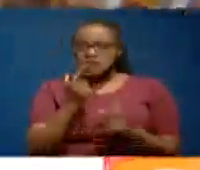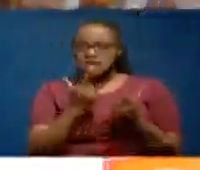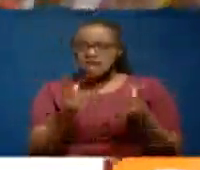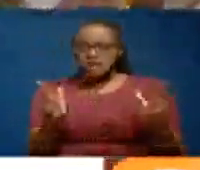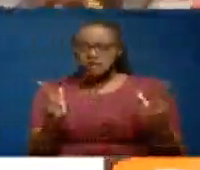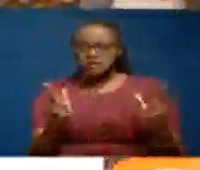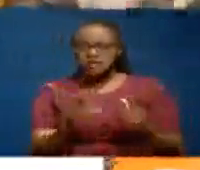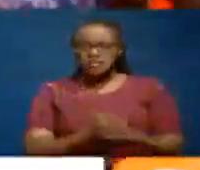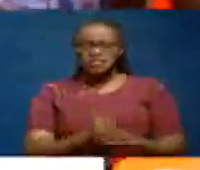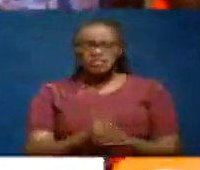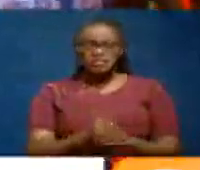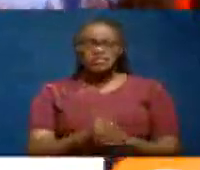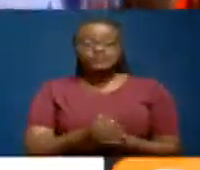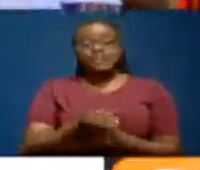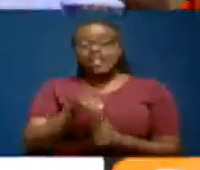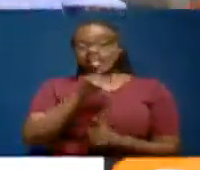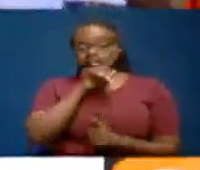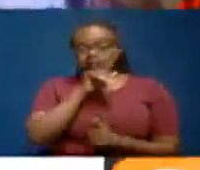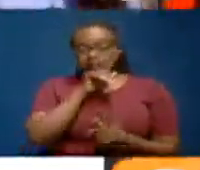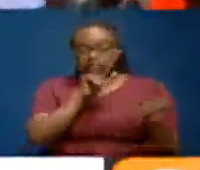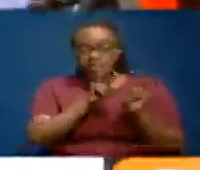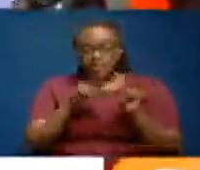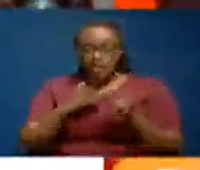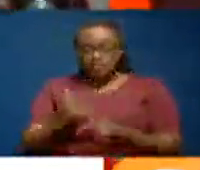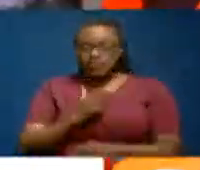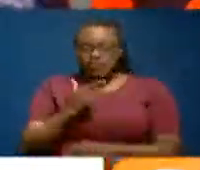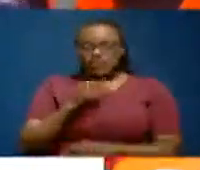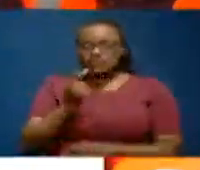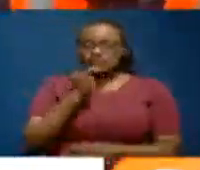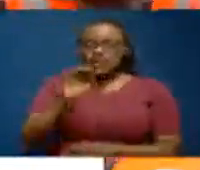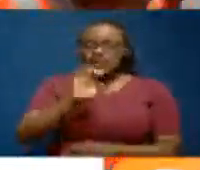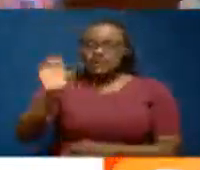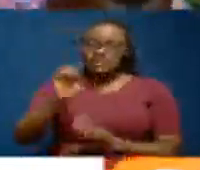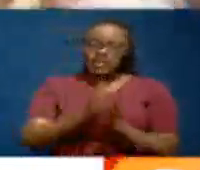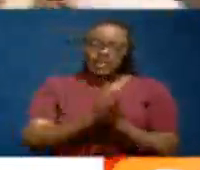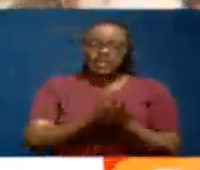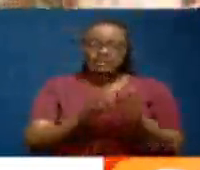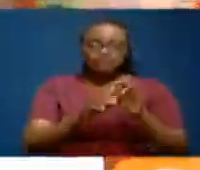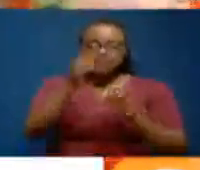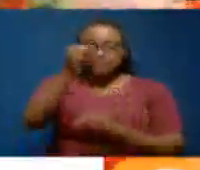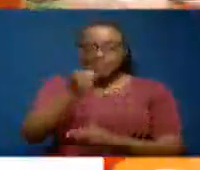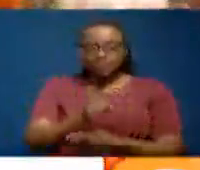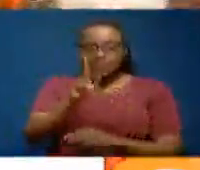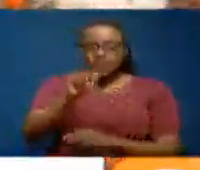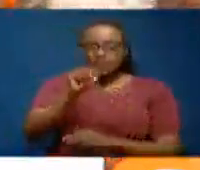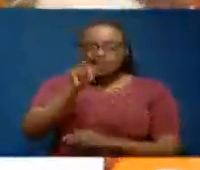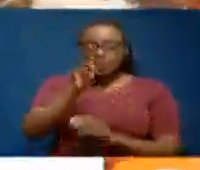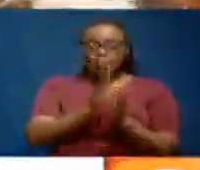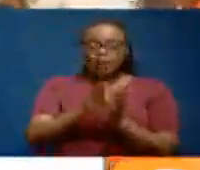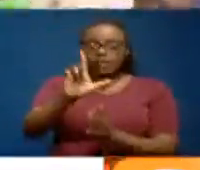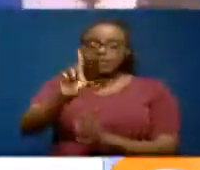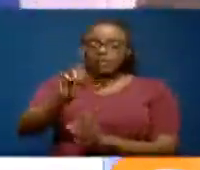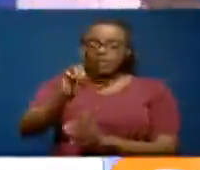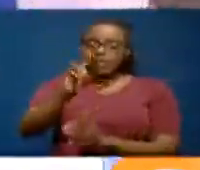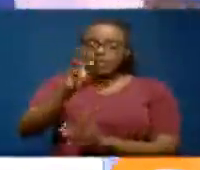na. Odinga and his brigade toward Turkana East and South constituencies, Kakuma and Lodwar